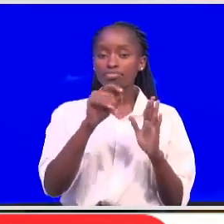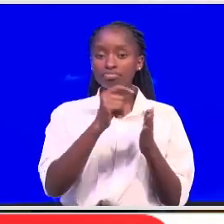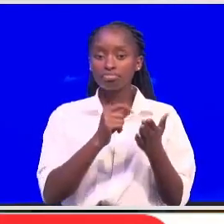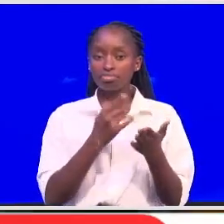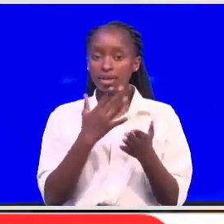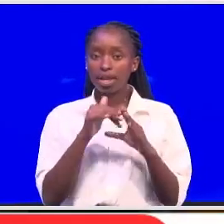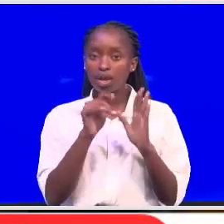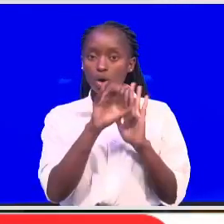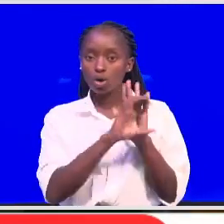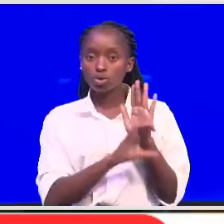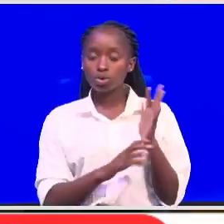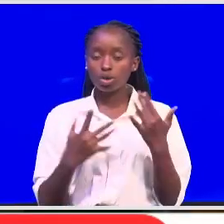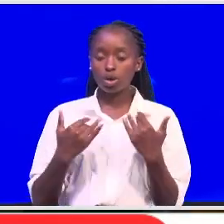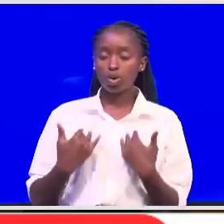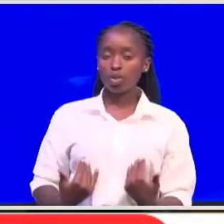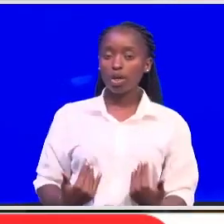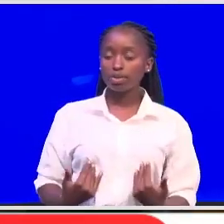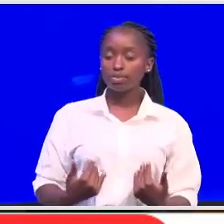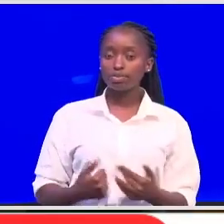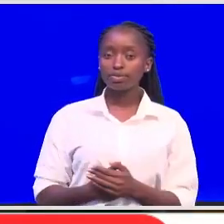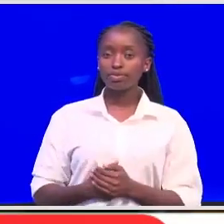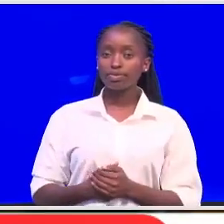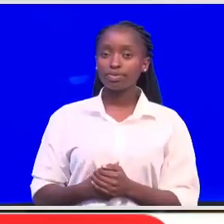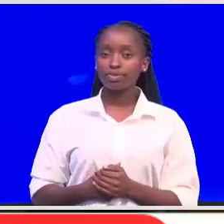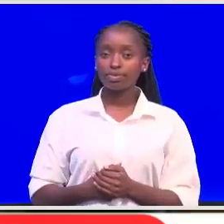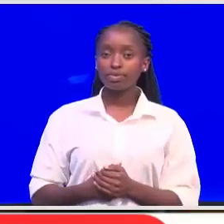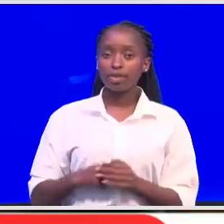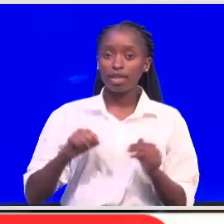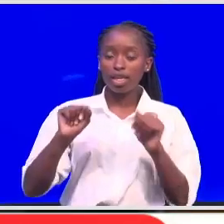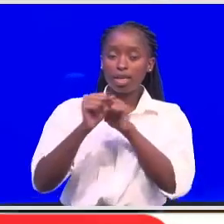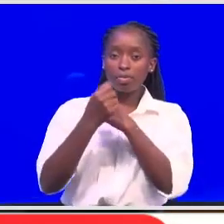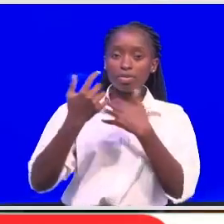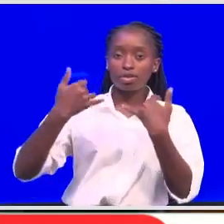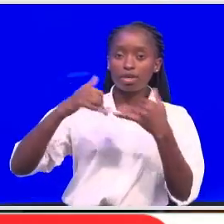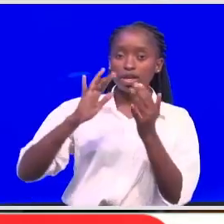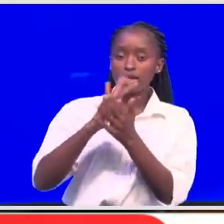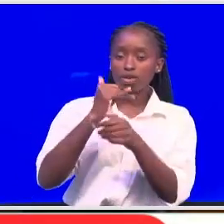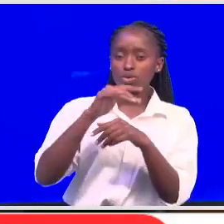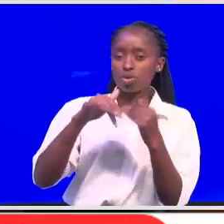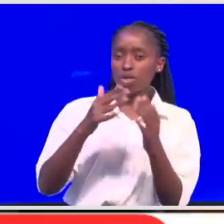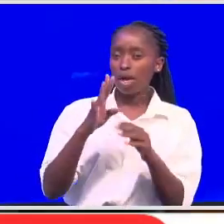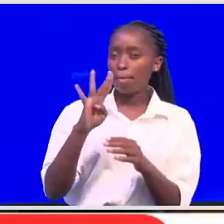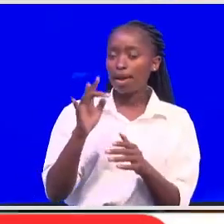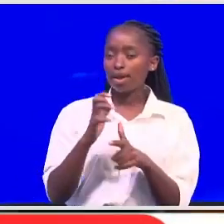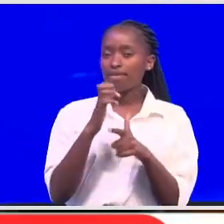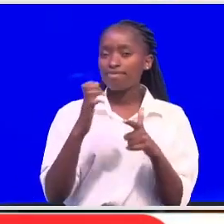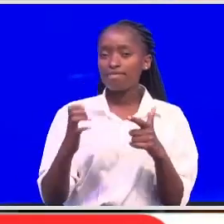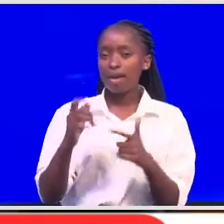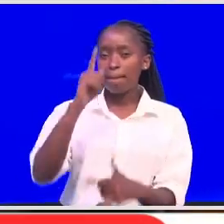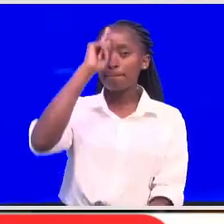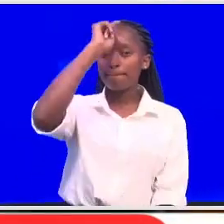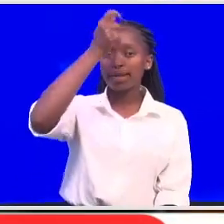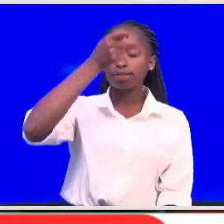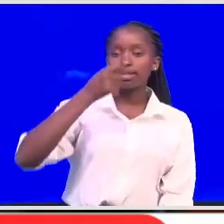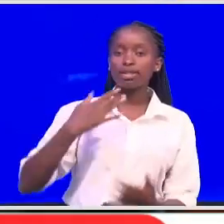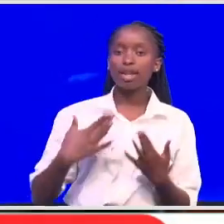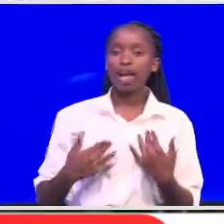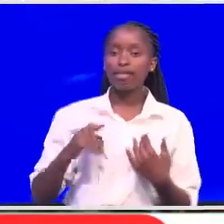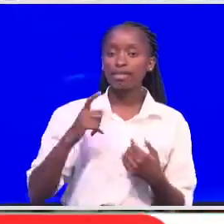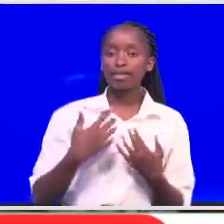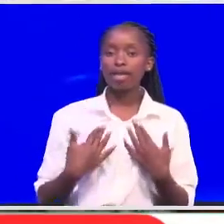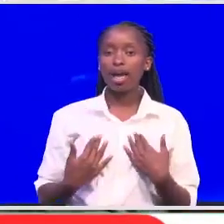So that reputation cannot just be played around by anybody, not even by the president. If he has evidence, let him raise the